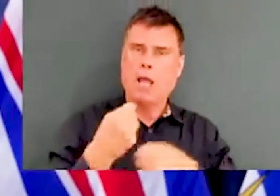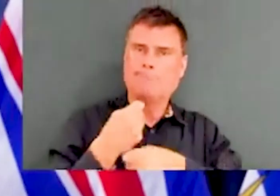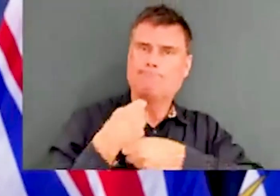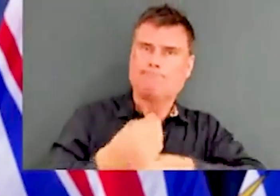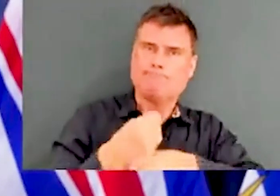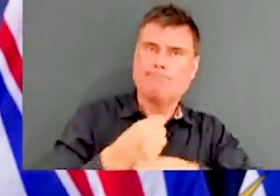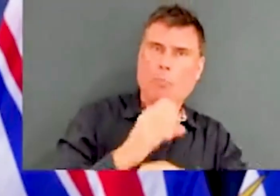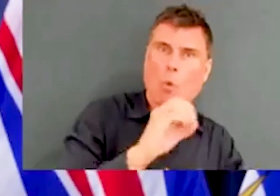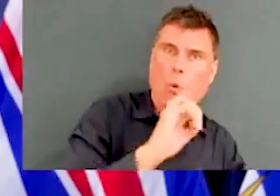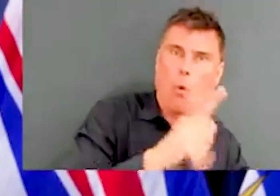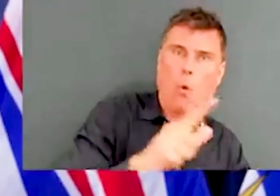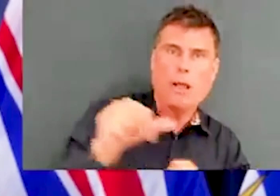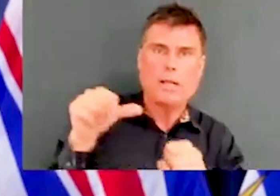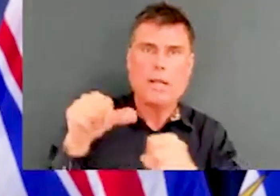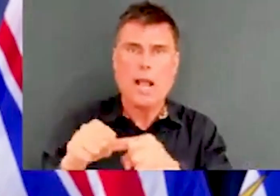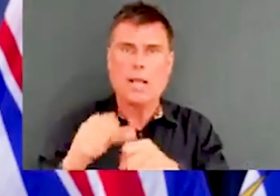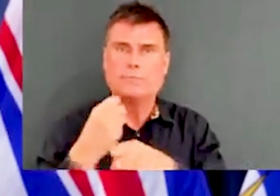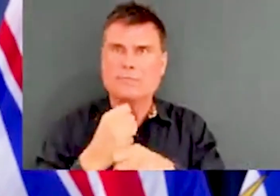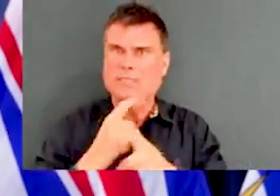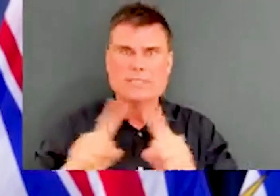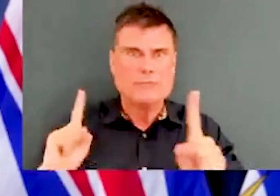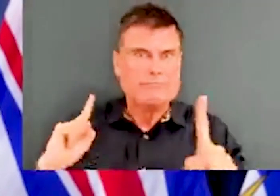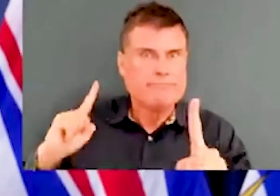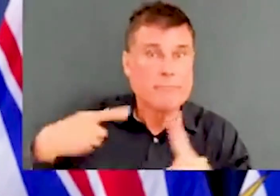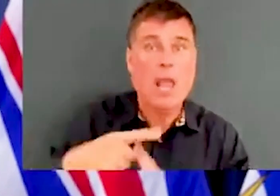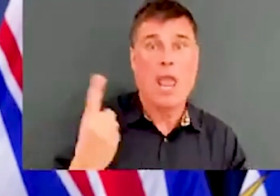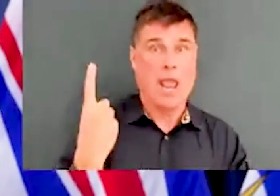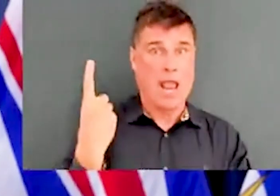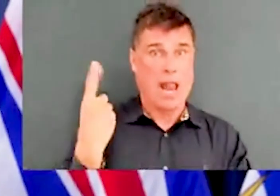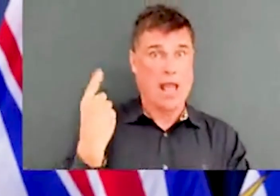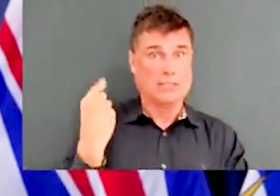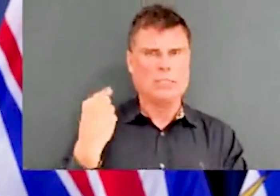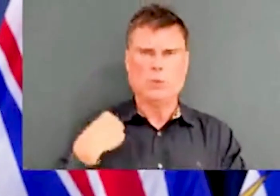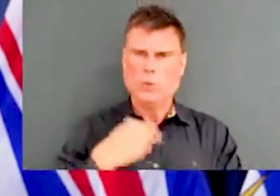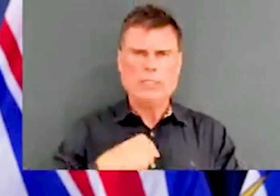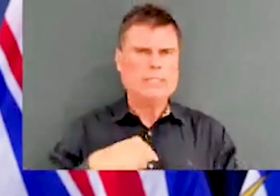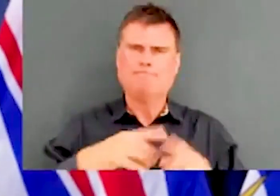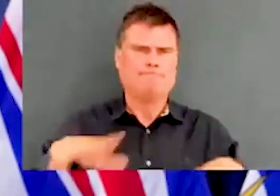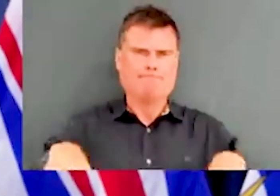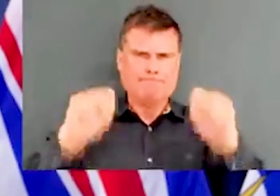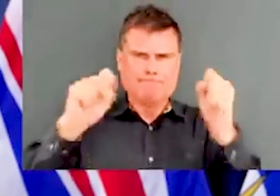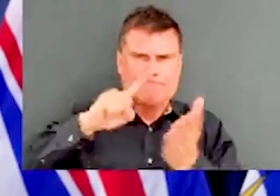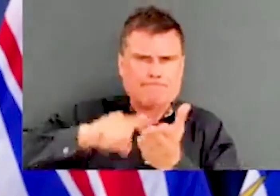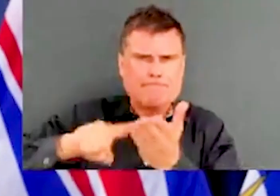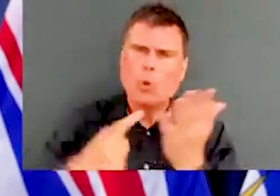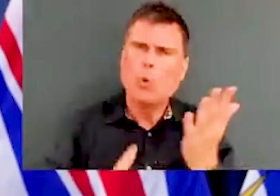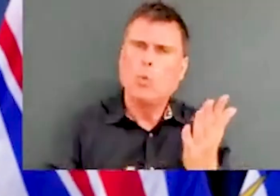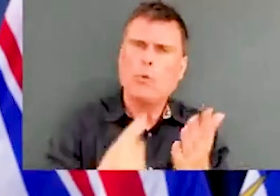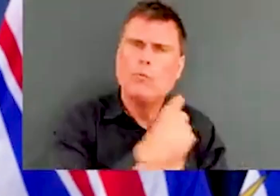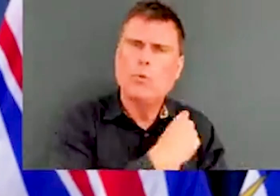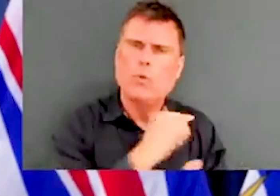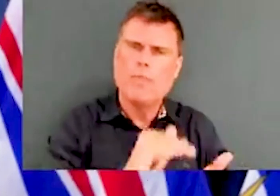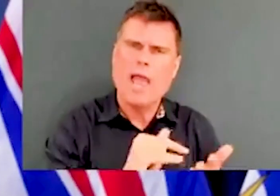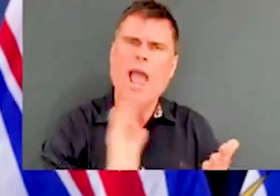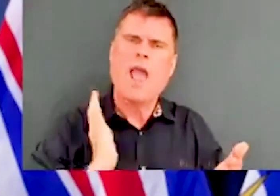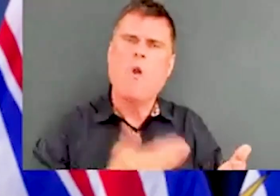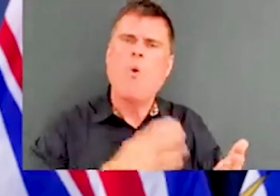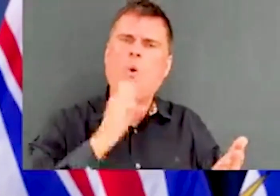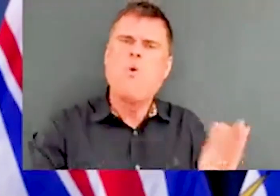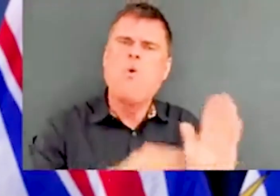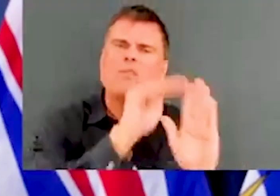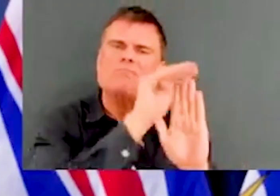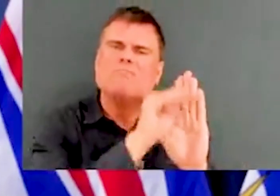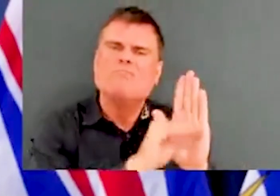BC's decades-old oil and gas royalty system to ensure it is modernized, aligned with the province's climate